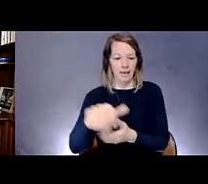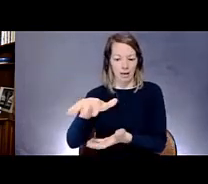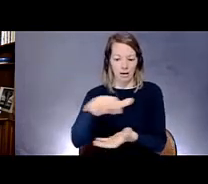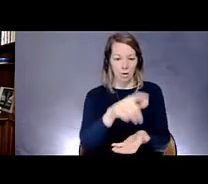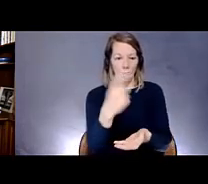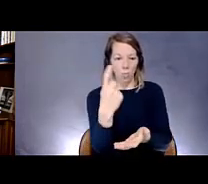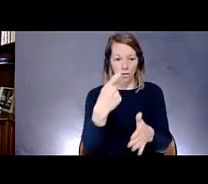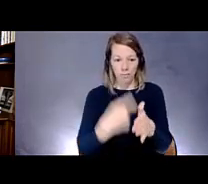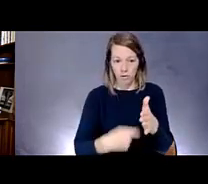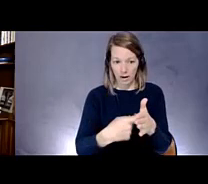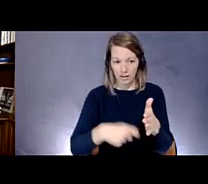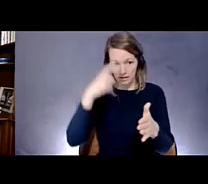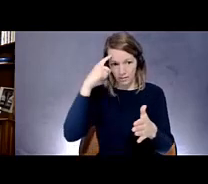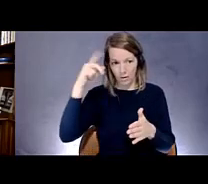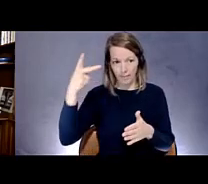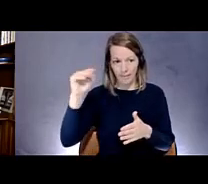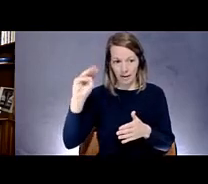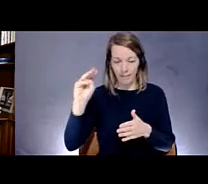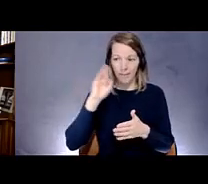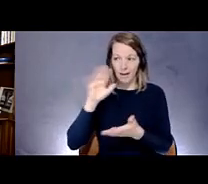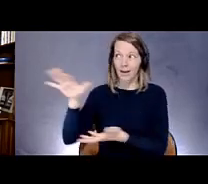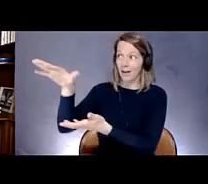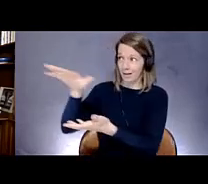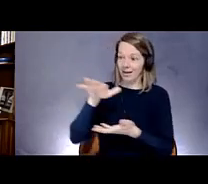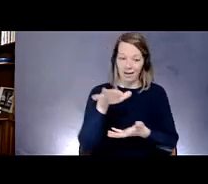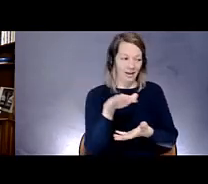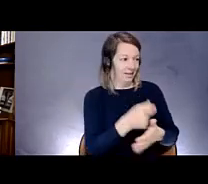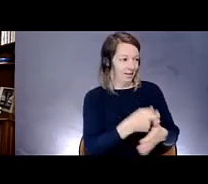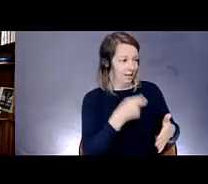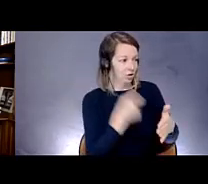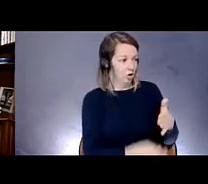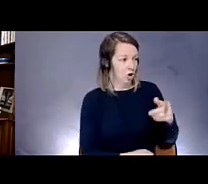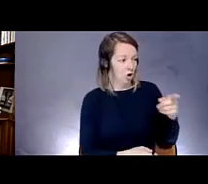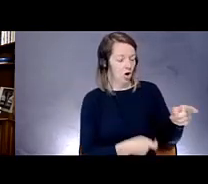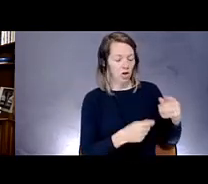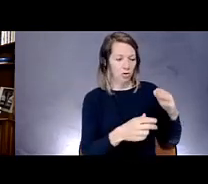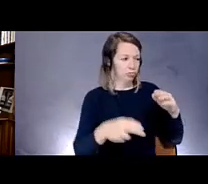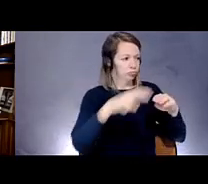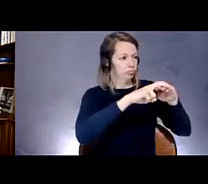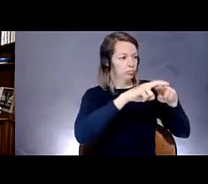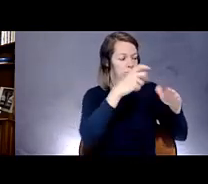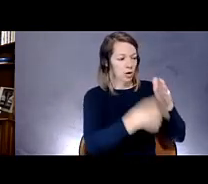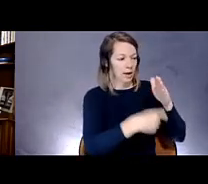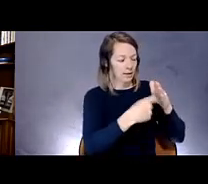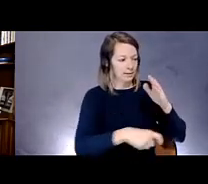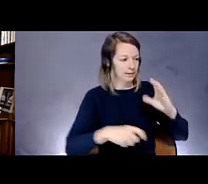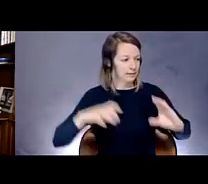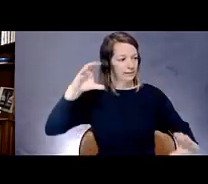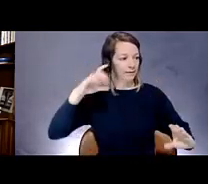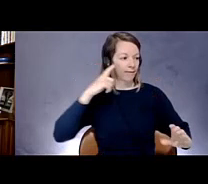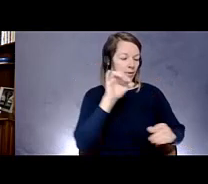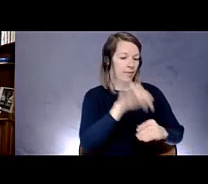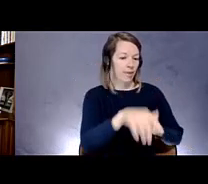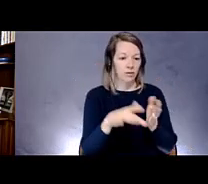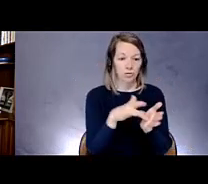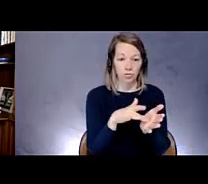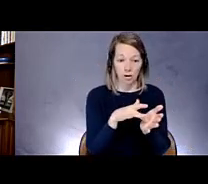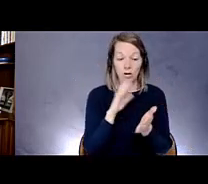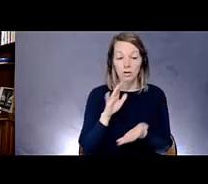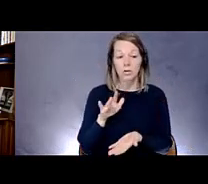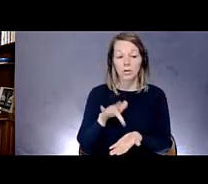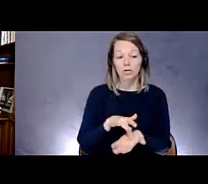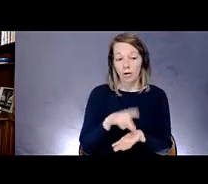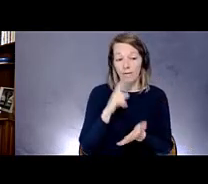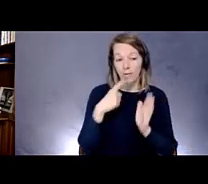the PBM, and then they turn around and they charge the employer a higher price for that same drug. So if the drug,